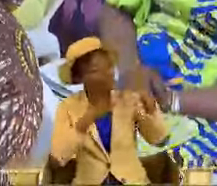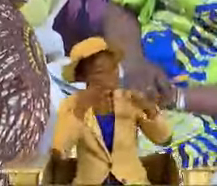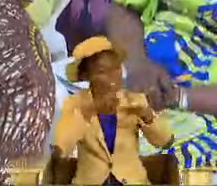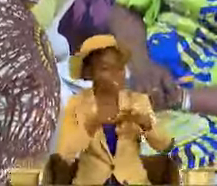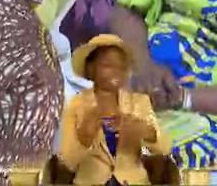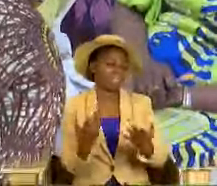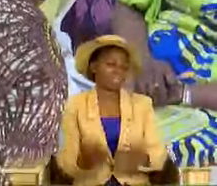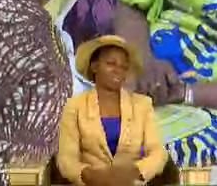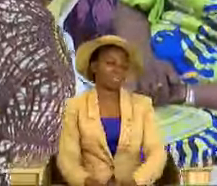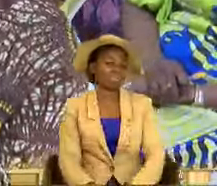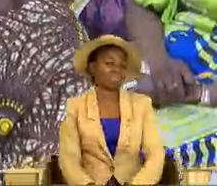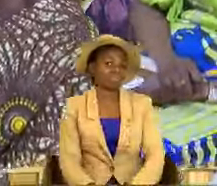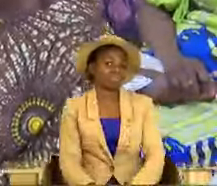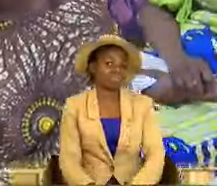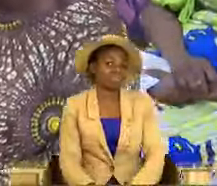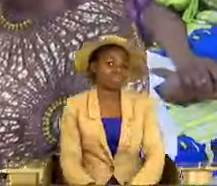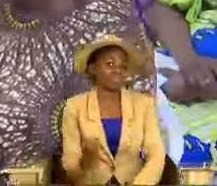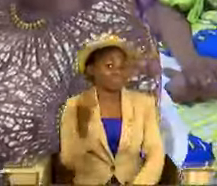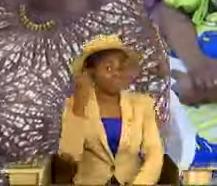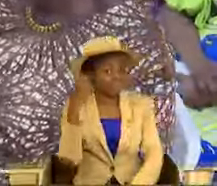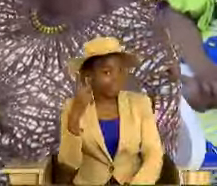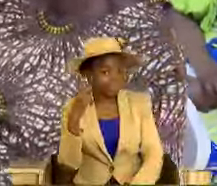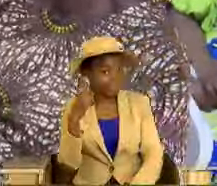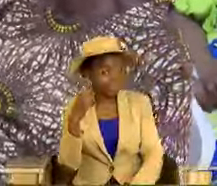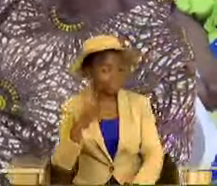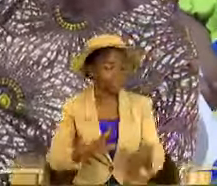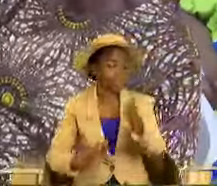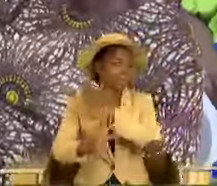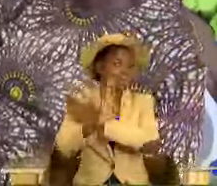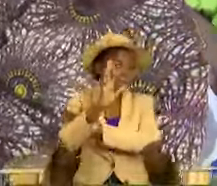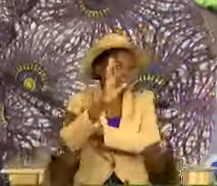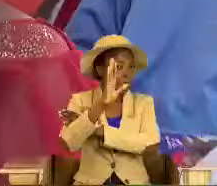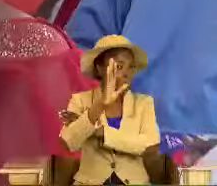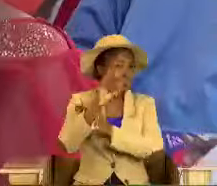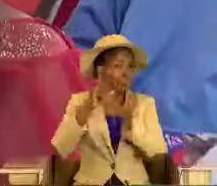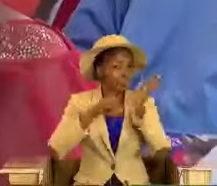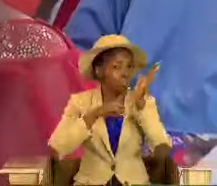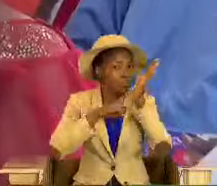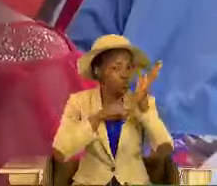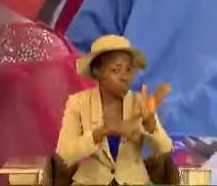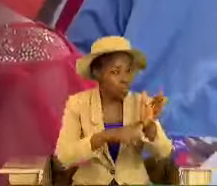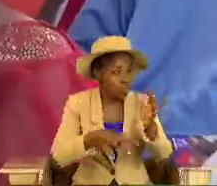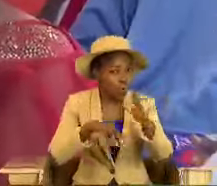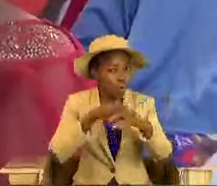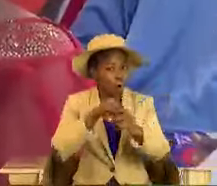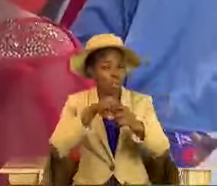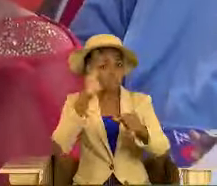expect God shows up at the back door while you are expecting at the front